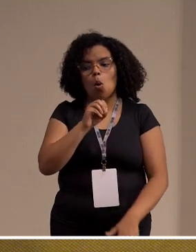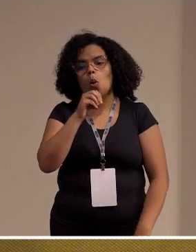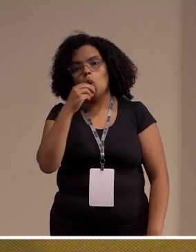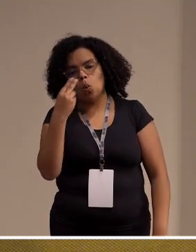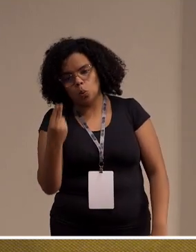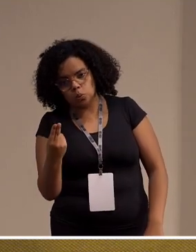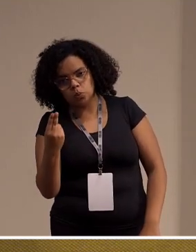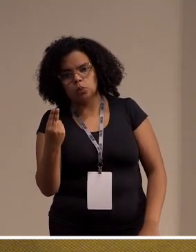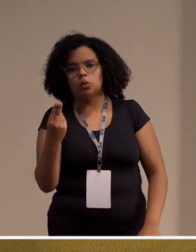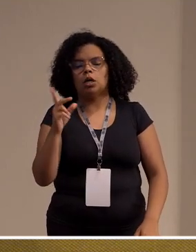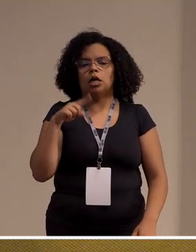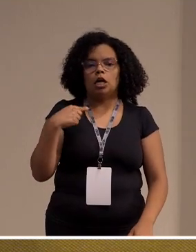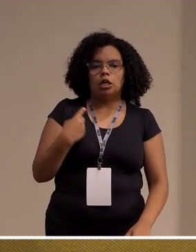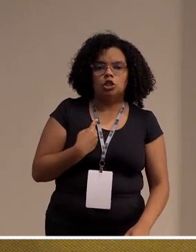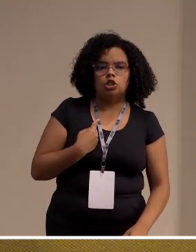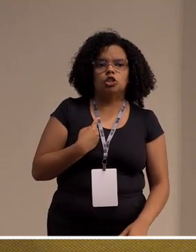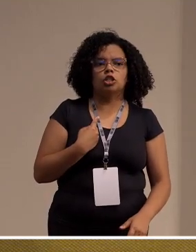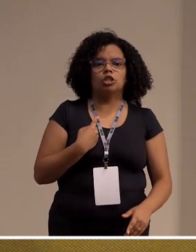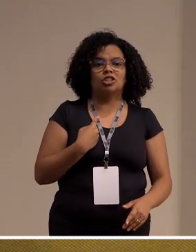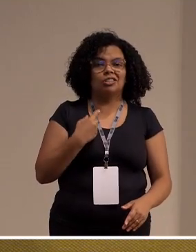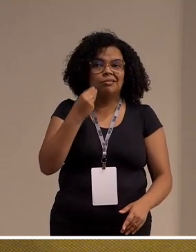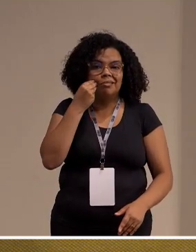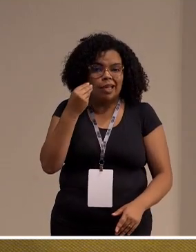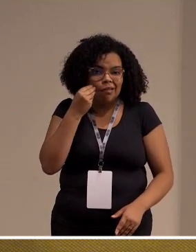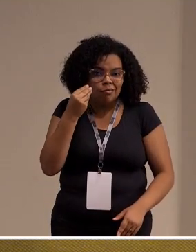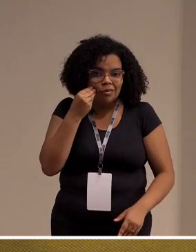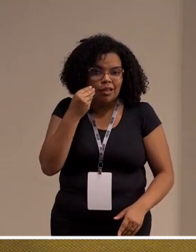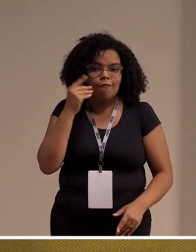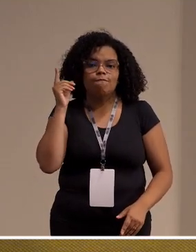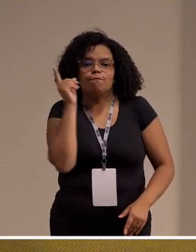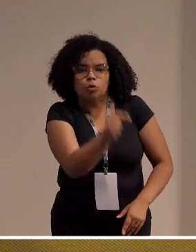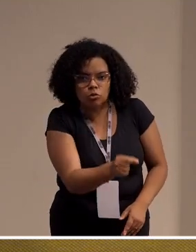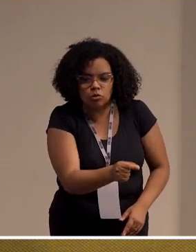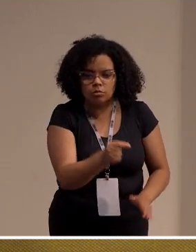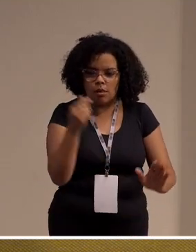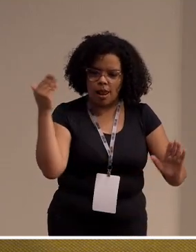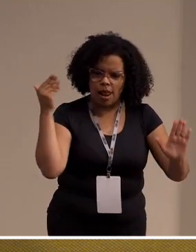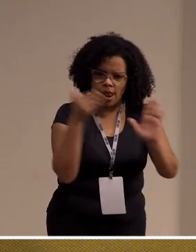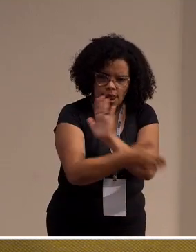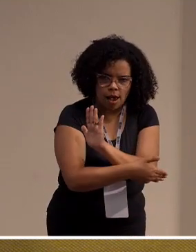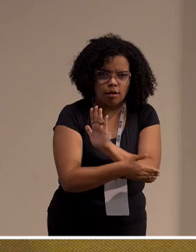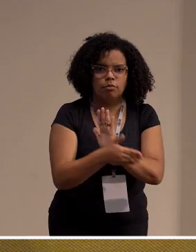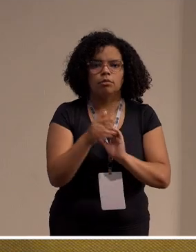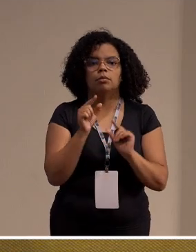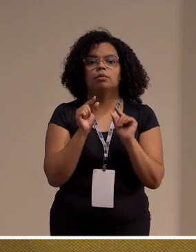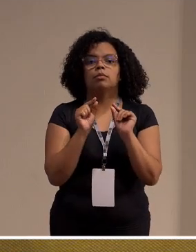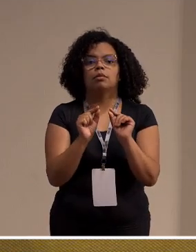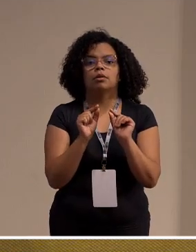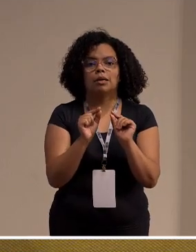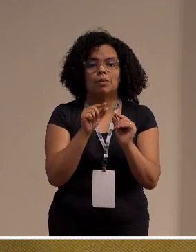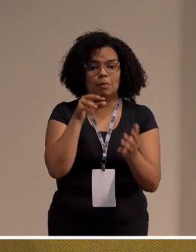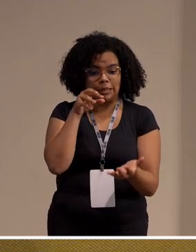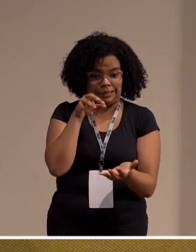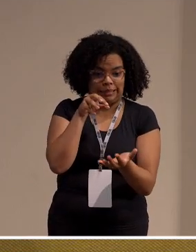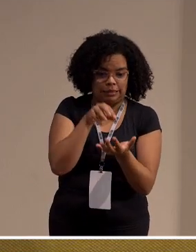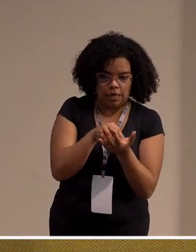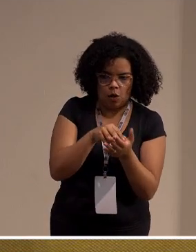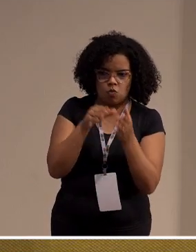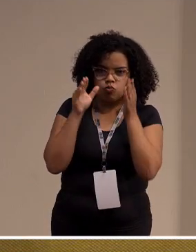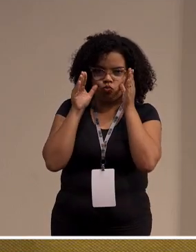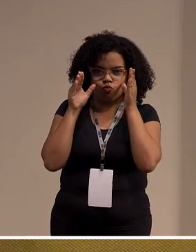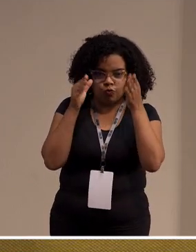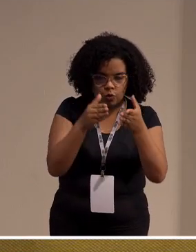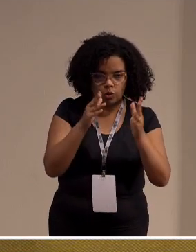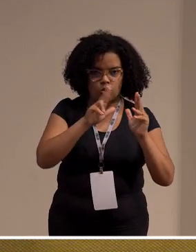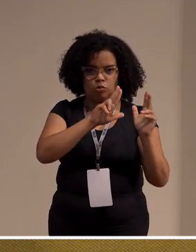try to escape? And so the question becomes, what are you willing to risk for love? And that is the question that these characters